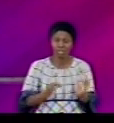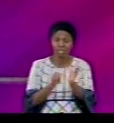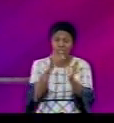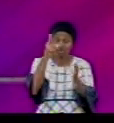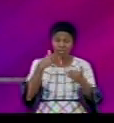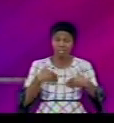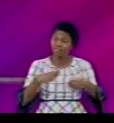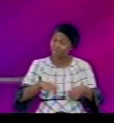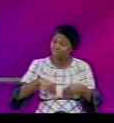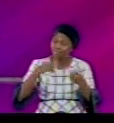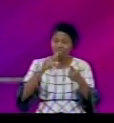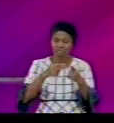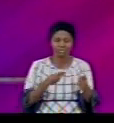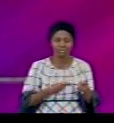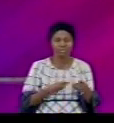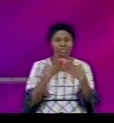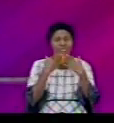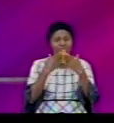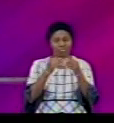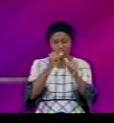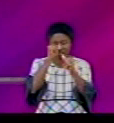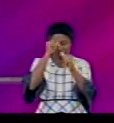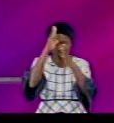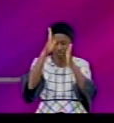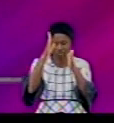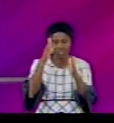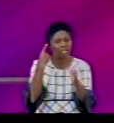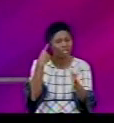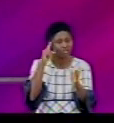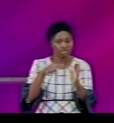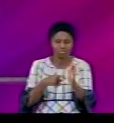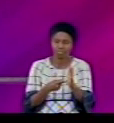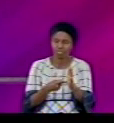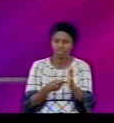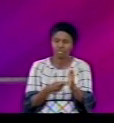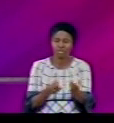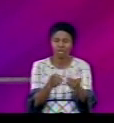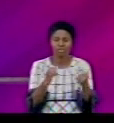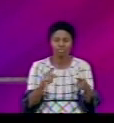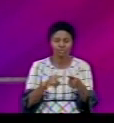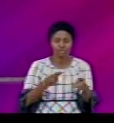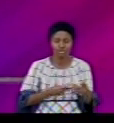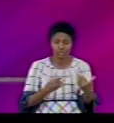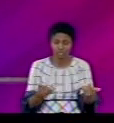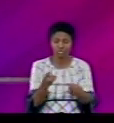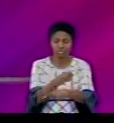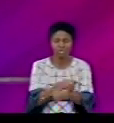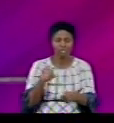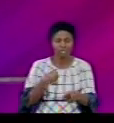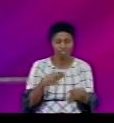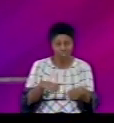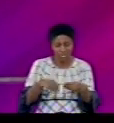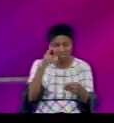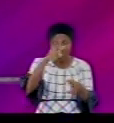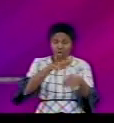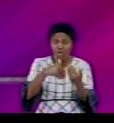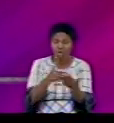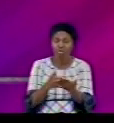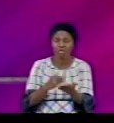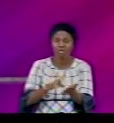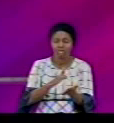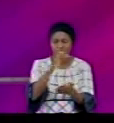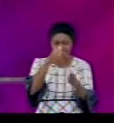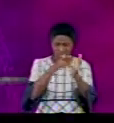us. Thank you, Father, for this coming afresh unto us today. We give you all the glory in